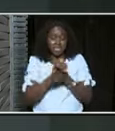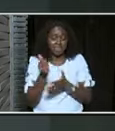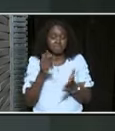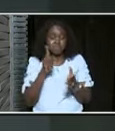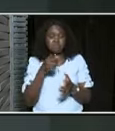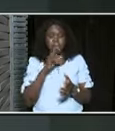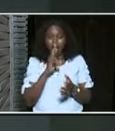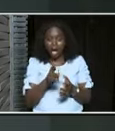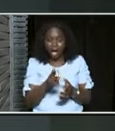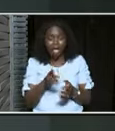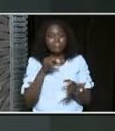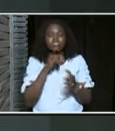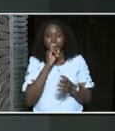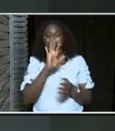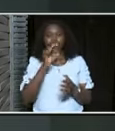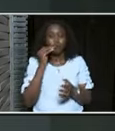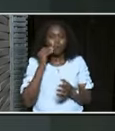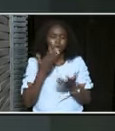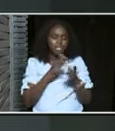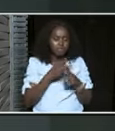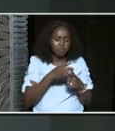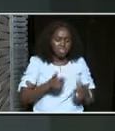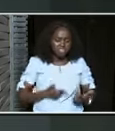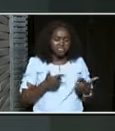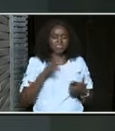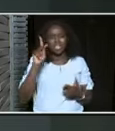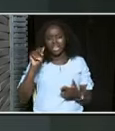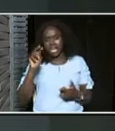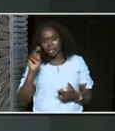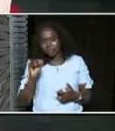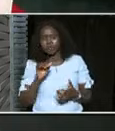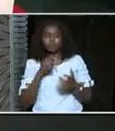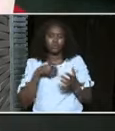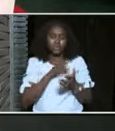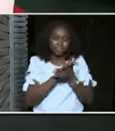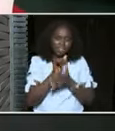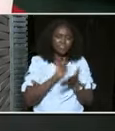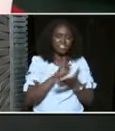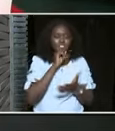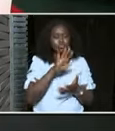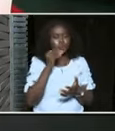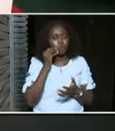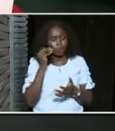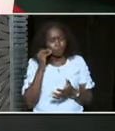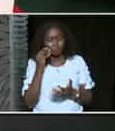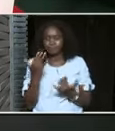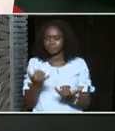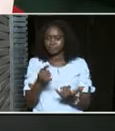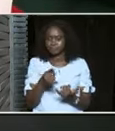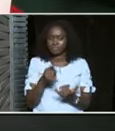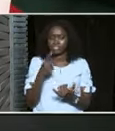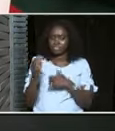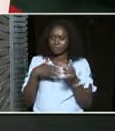of the country and you are living in Kano, we believe that's your home. Okay, so this issue of the fact